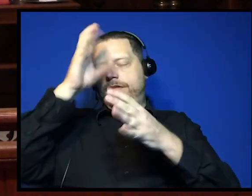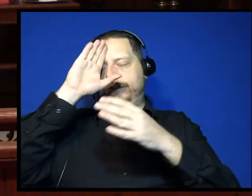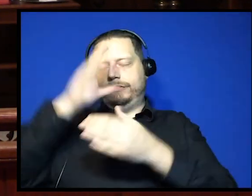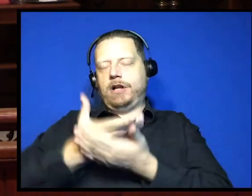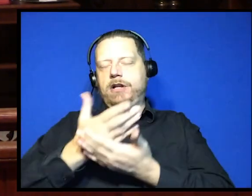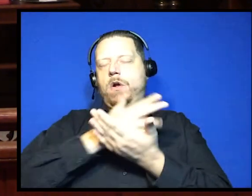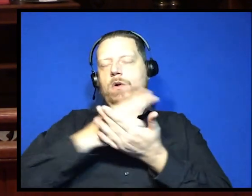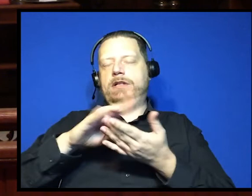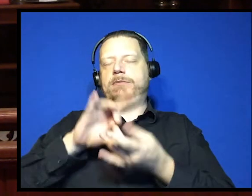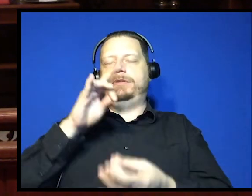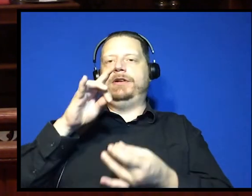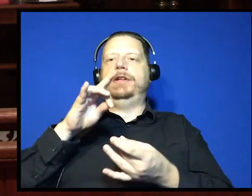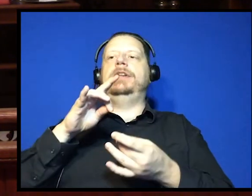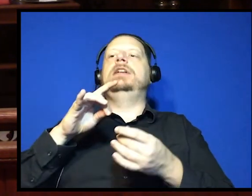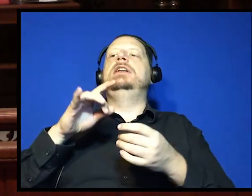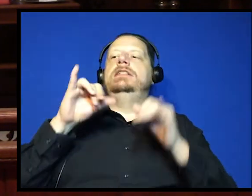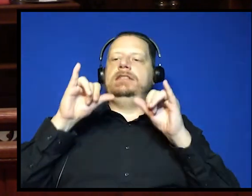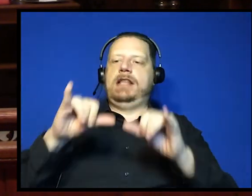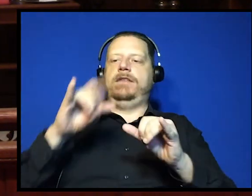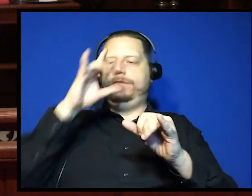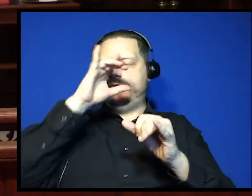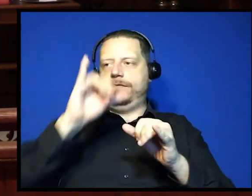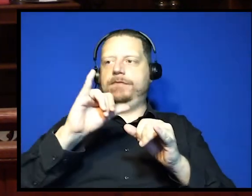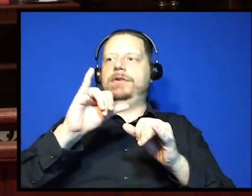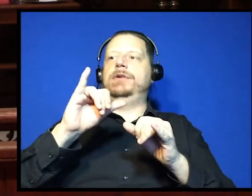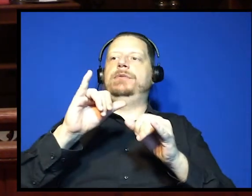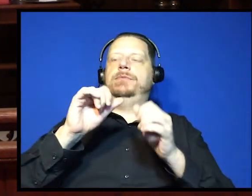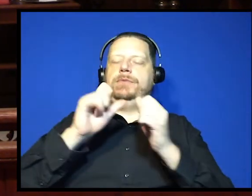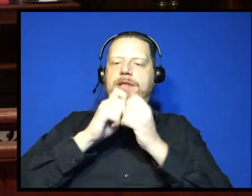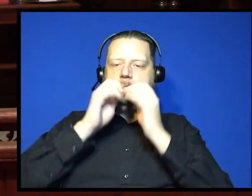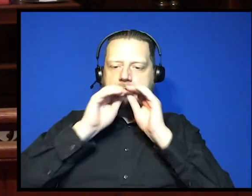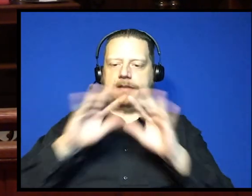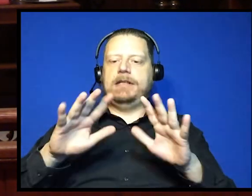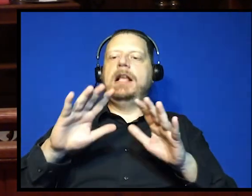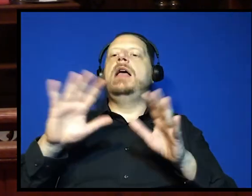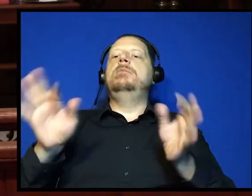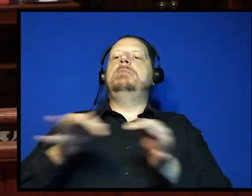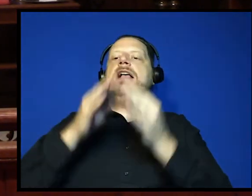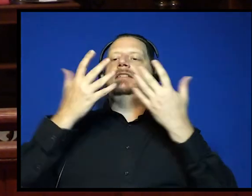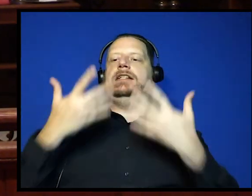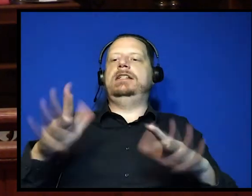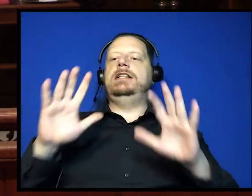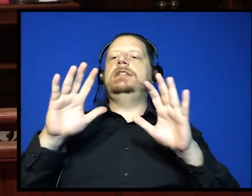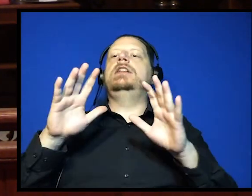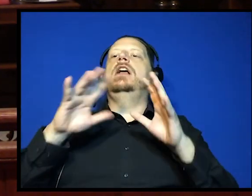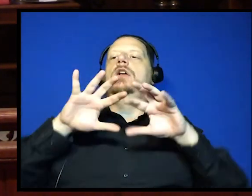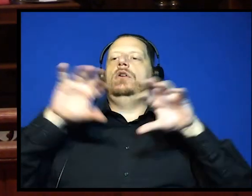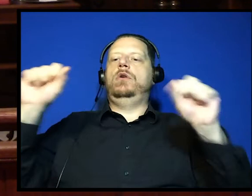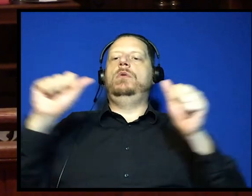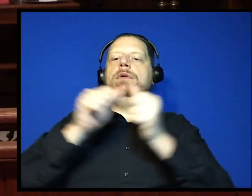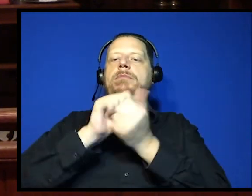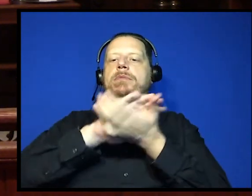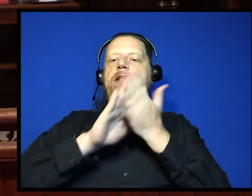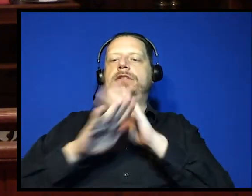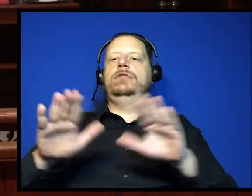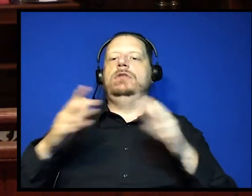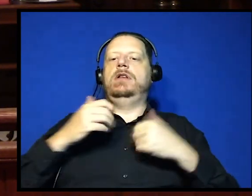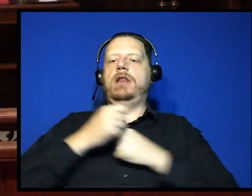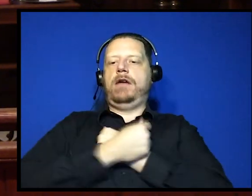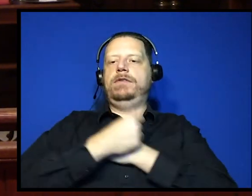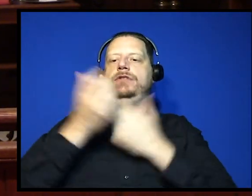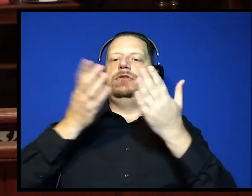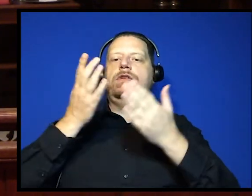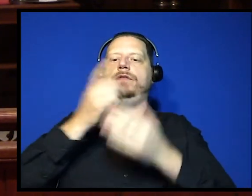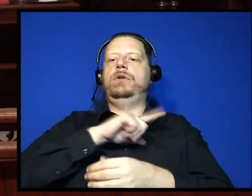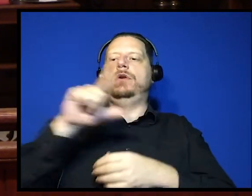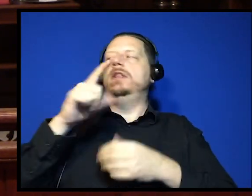Holy Spirit come down upon us and stay with us forever. Amen. Our Mass is ended. Let us go in peace to love and serve the Lord. Thanks be to